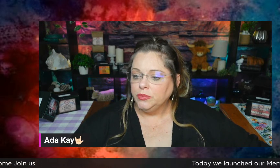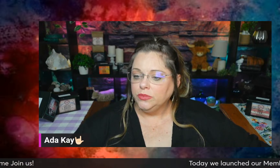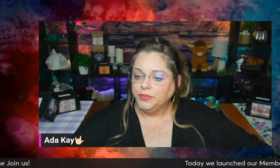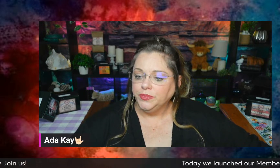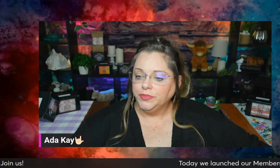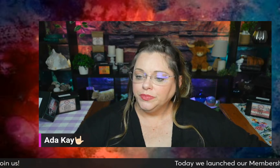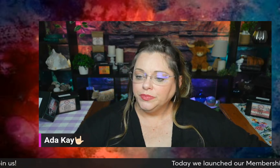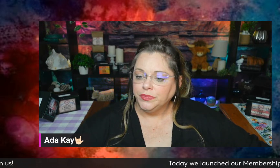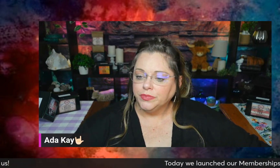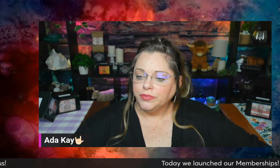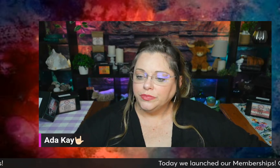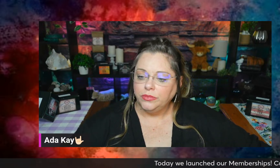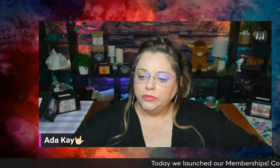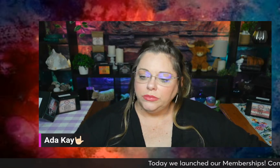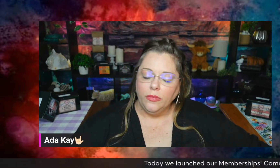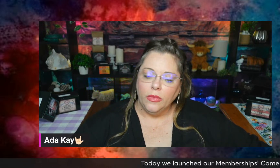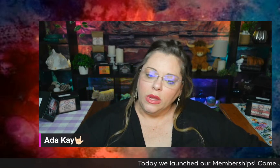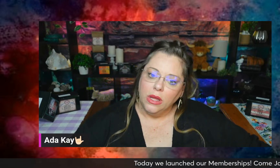So